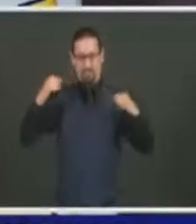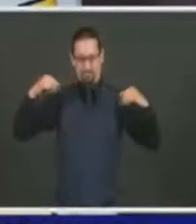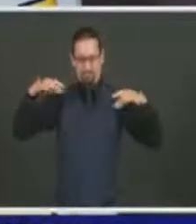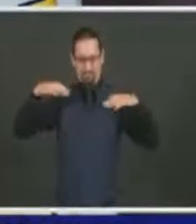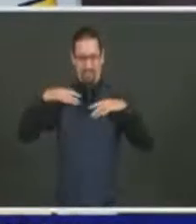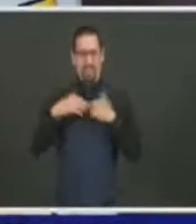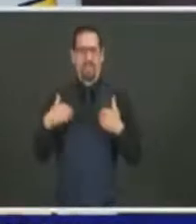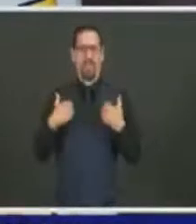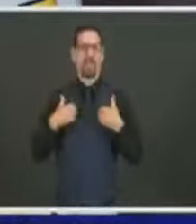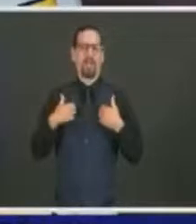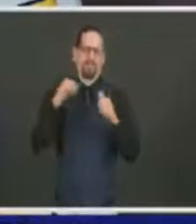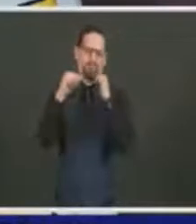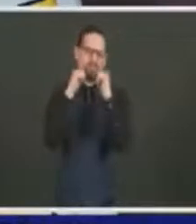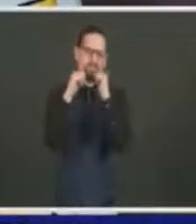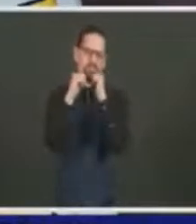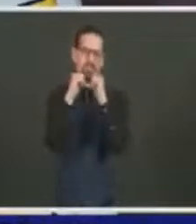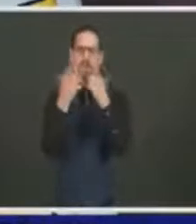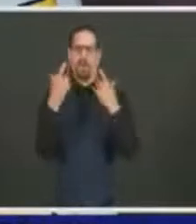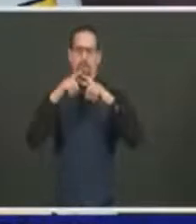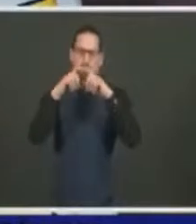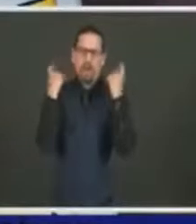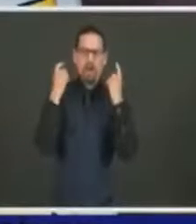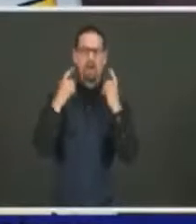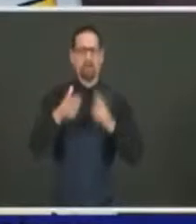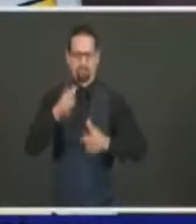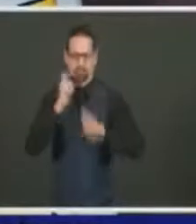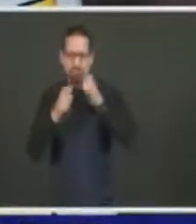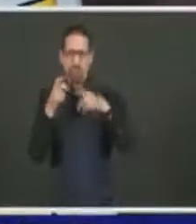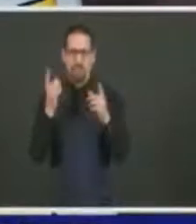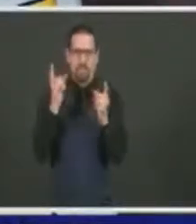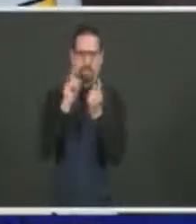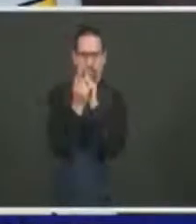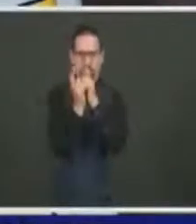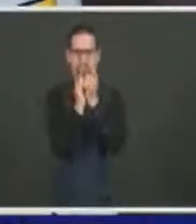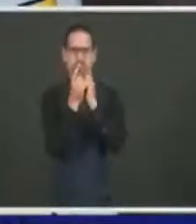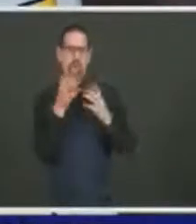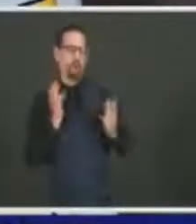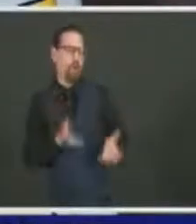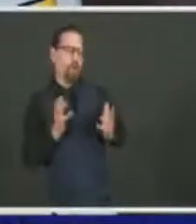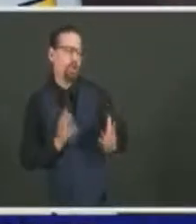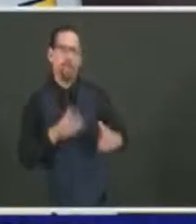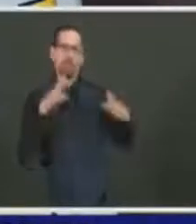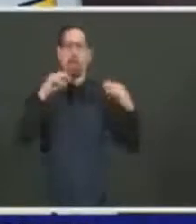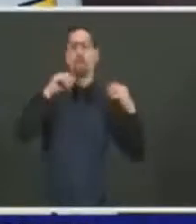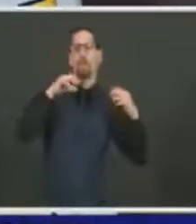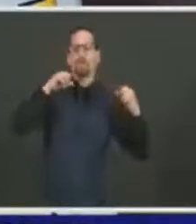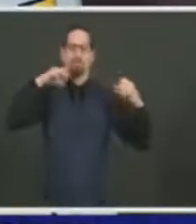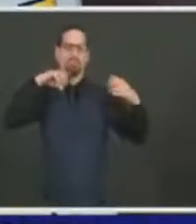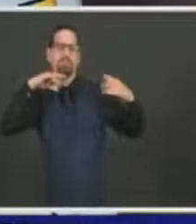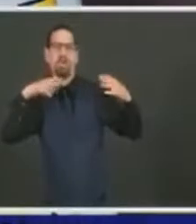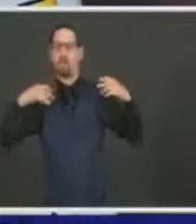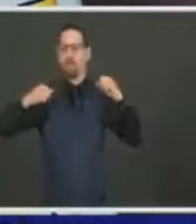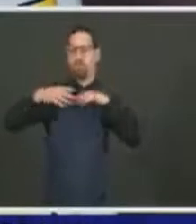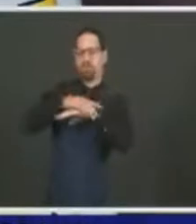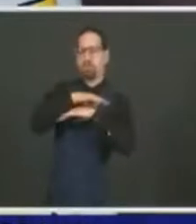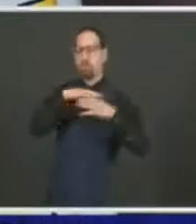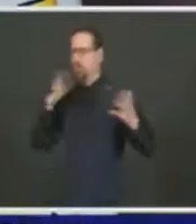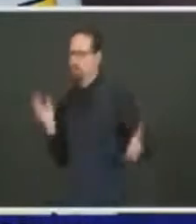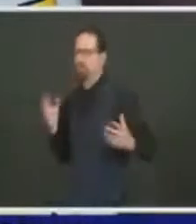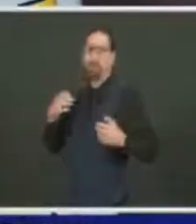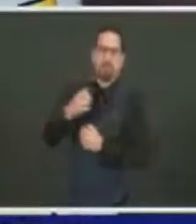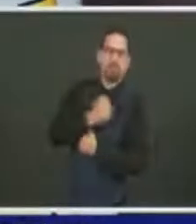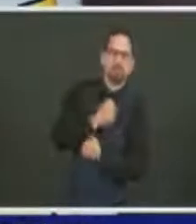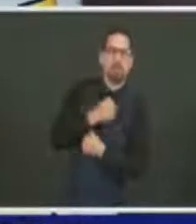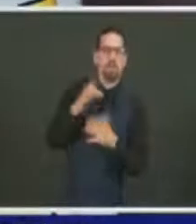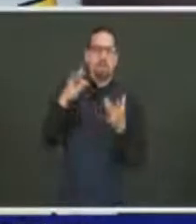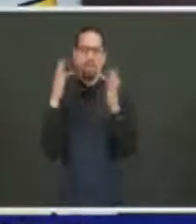of compliance, not a lot of mask wearing, and so you're seeing the virus spread. So